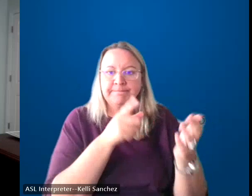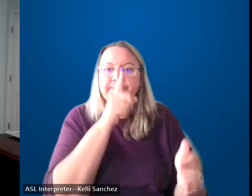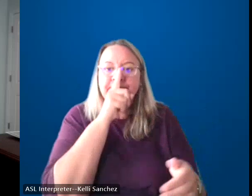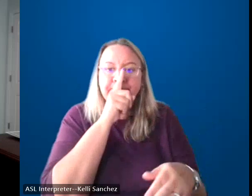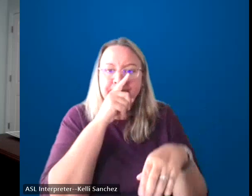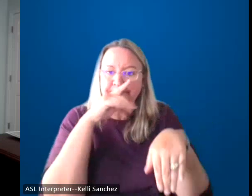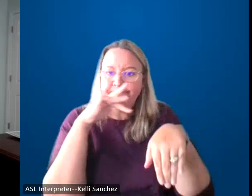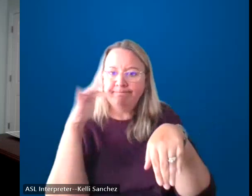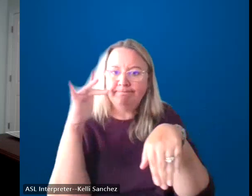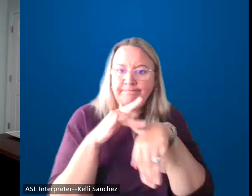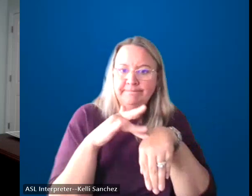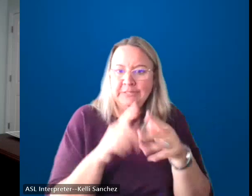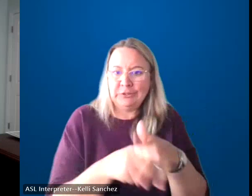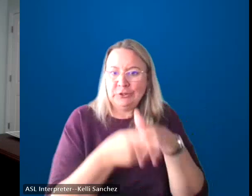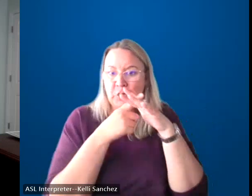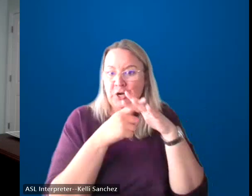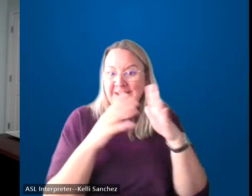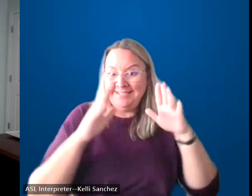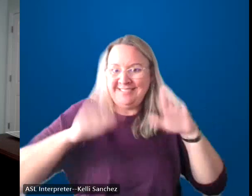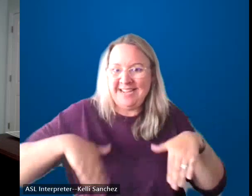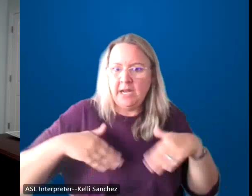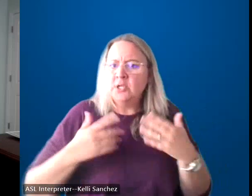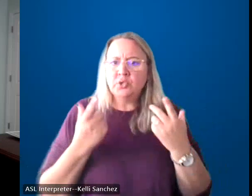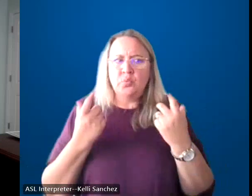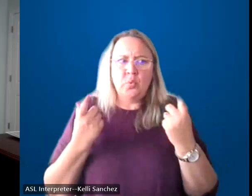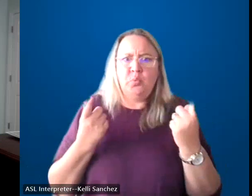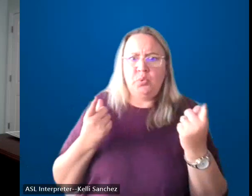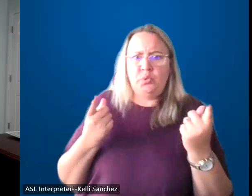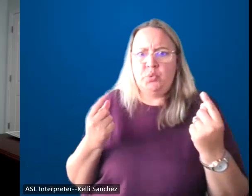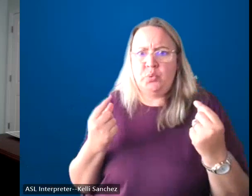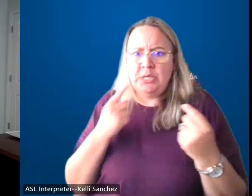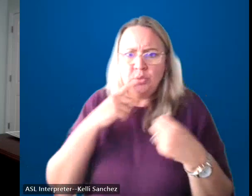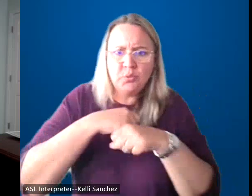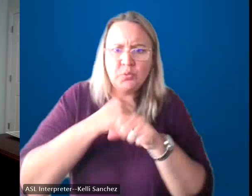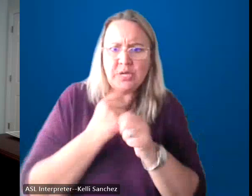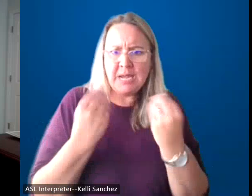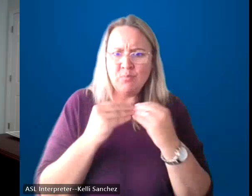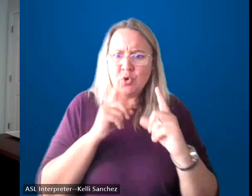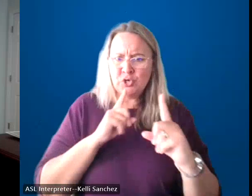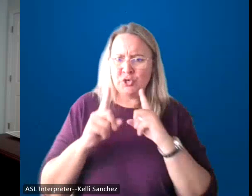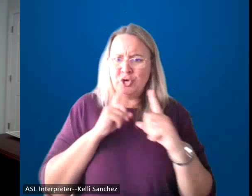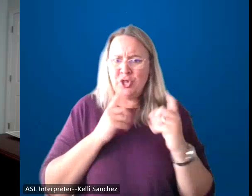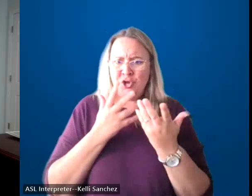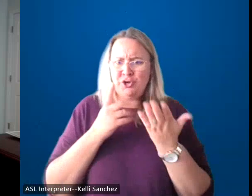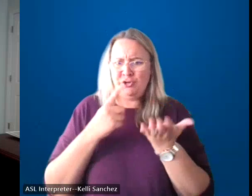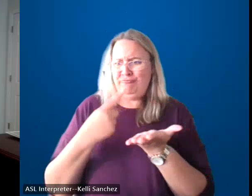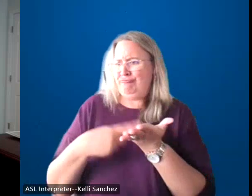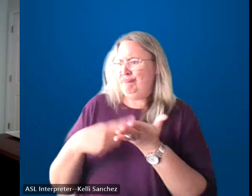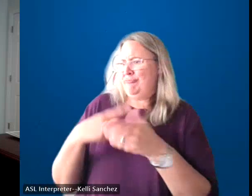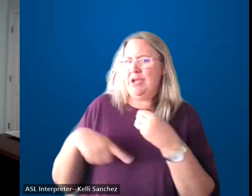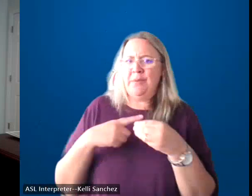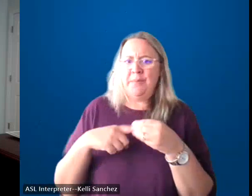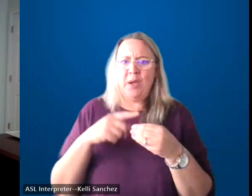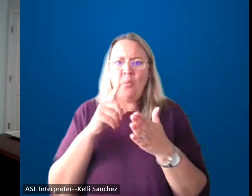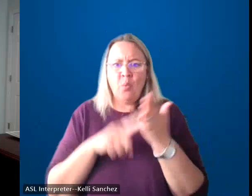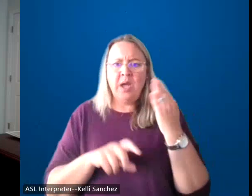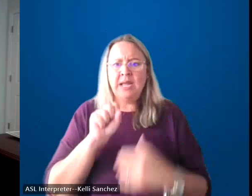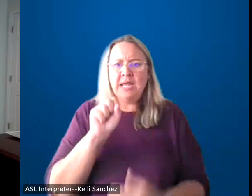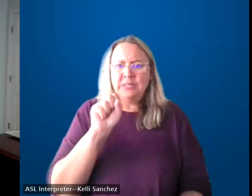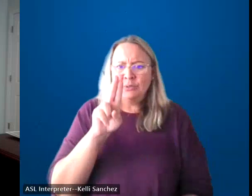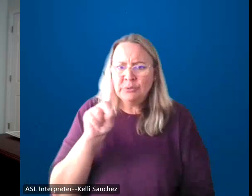initiated their recovery experience, and what are we really doing to create more dialogue around what substance use